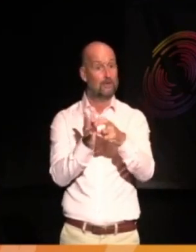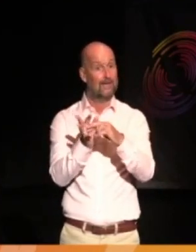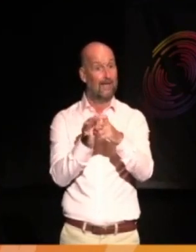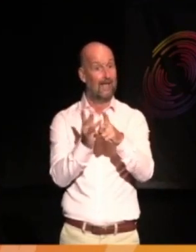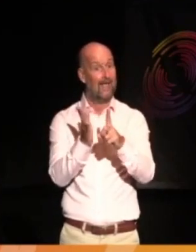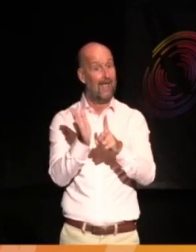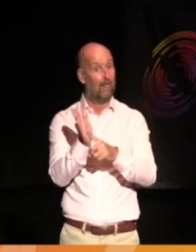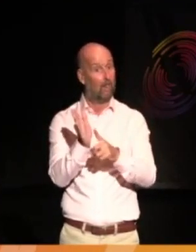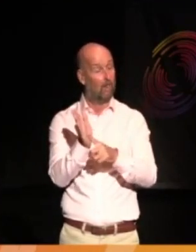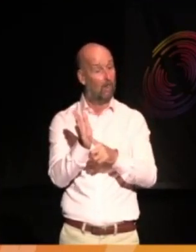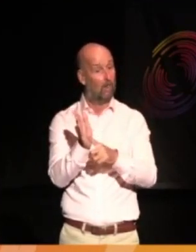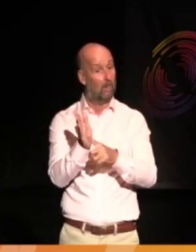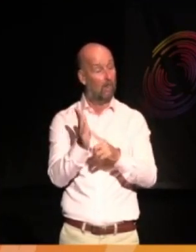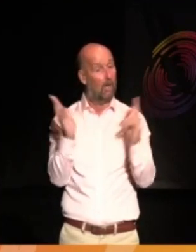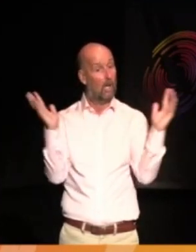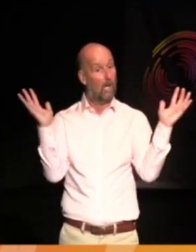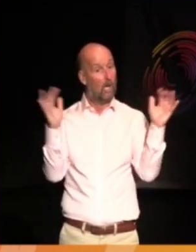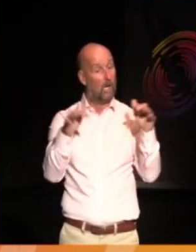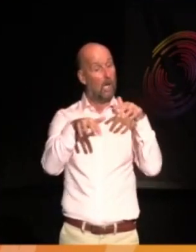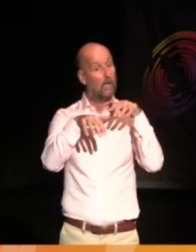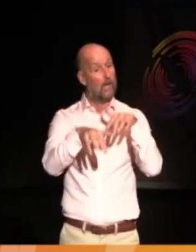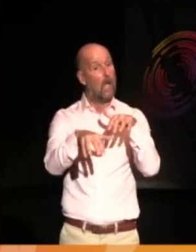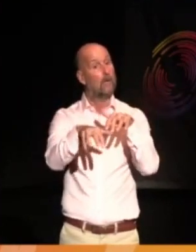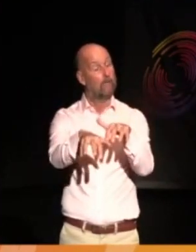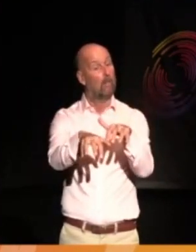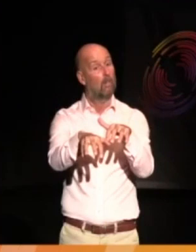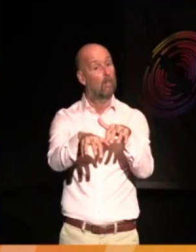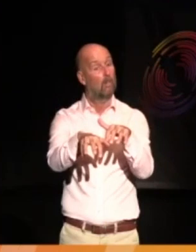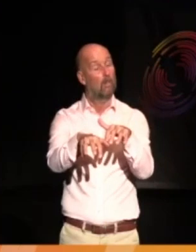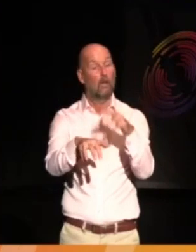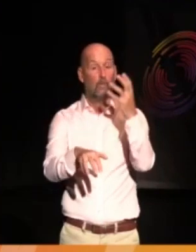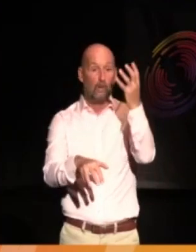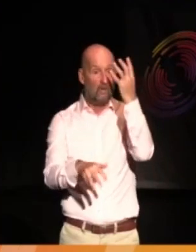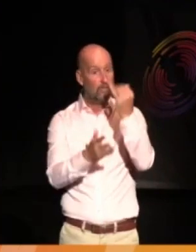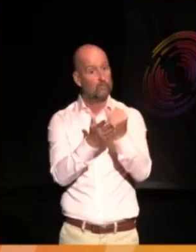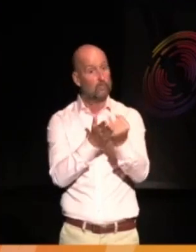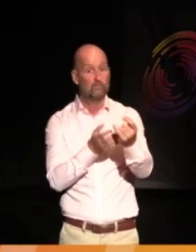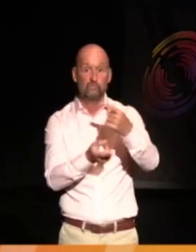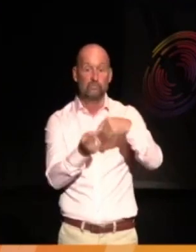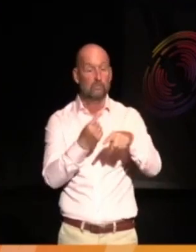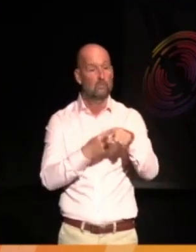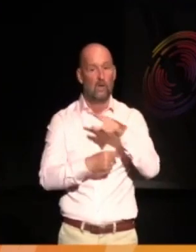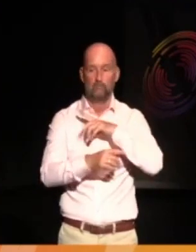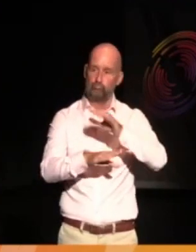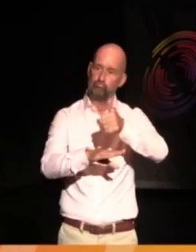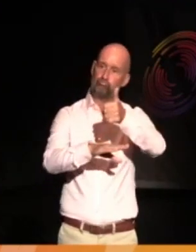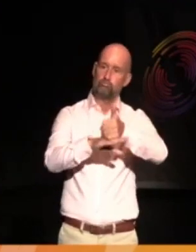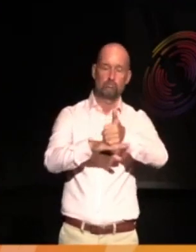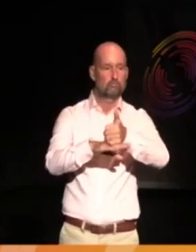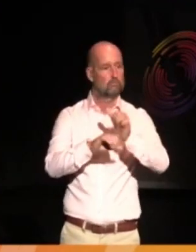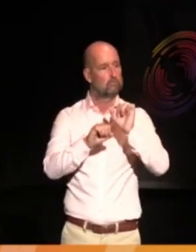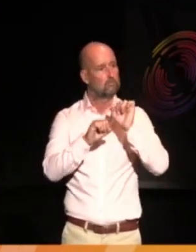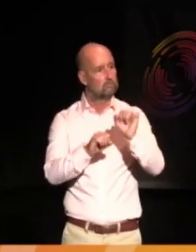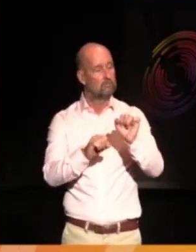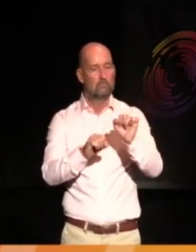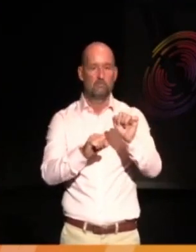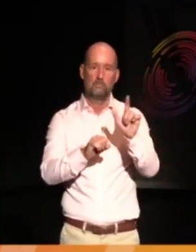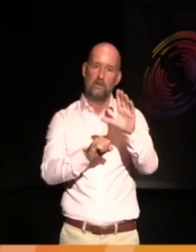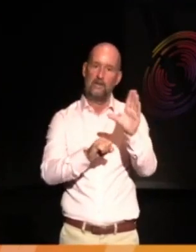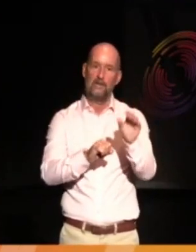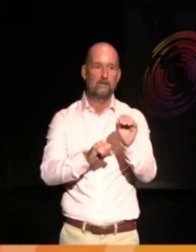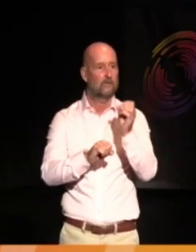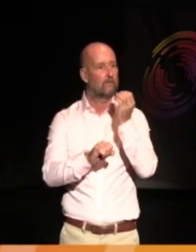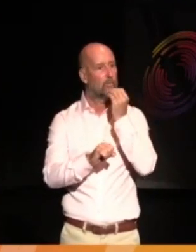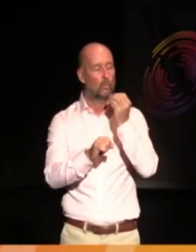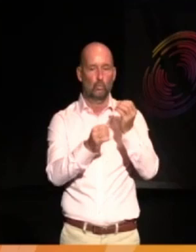That the government wasn't for us when we, developed, or when Indian food